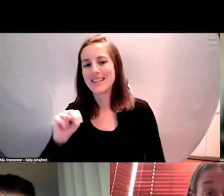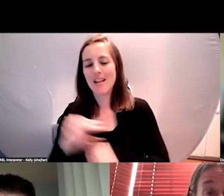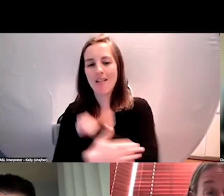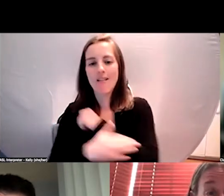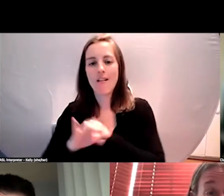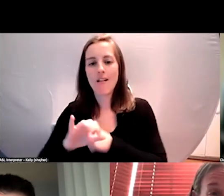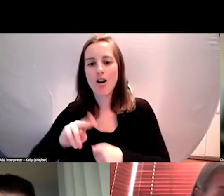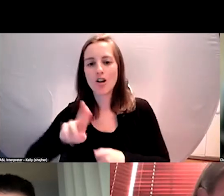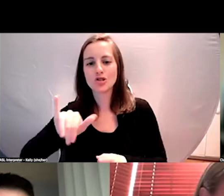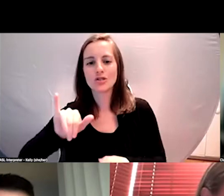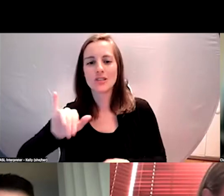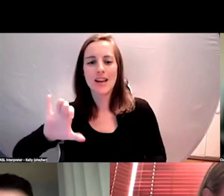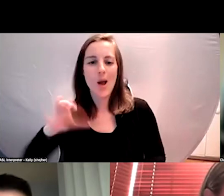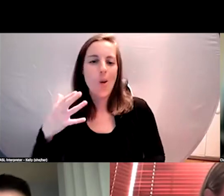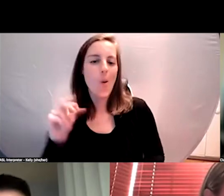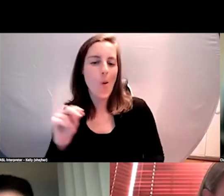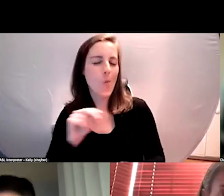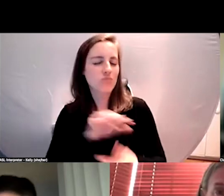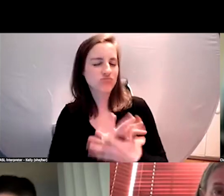Thank you.